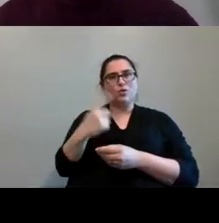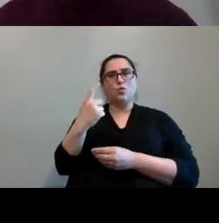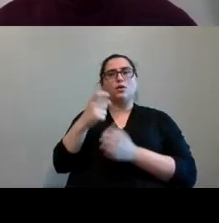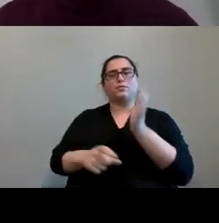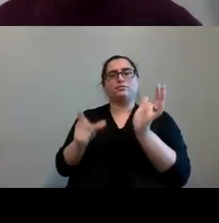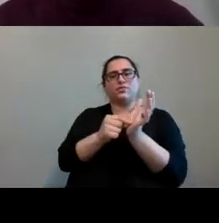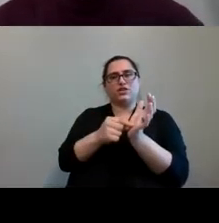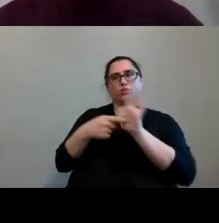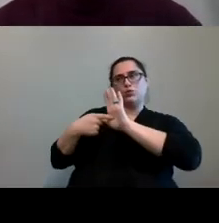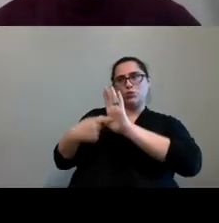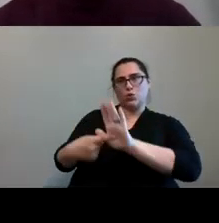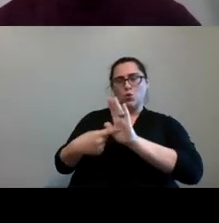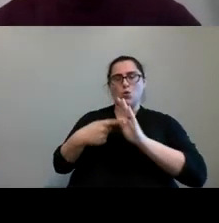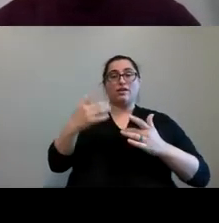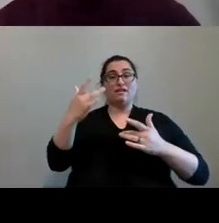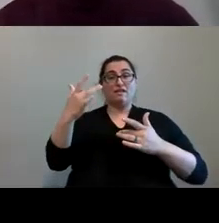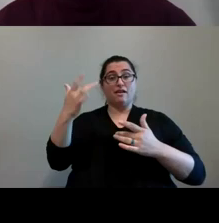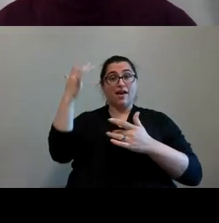that epistatic drift